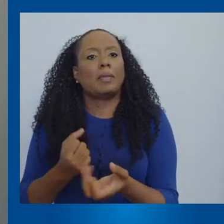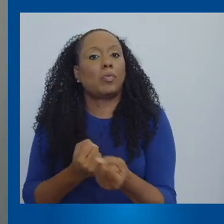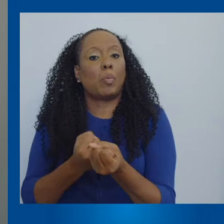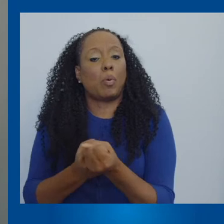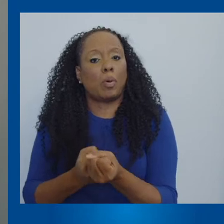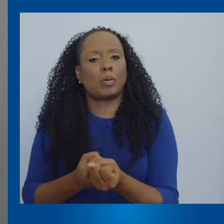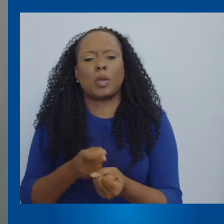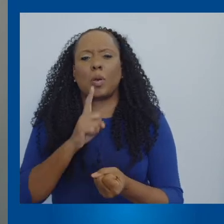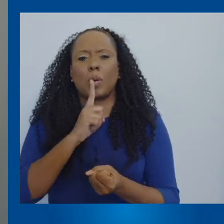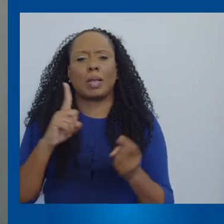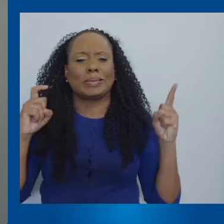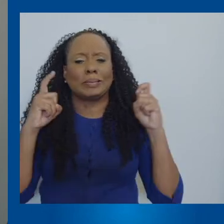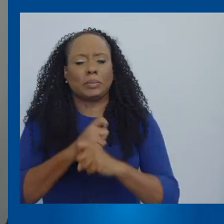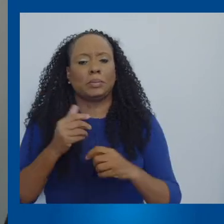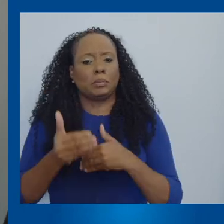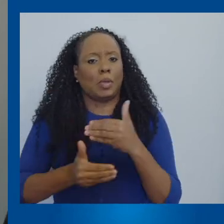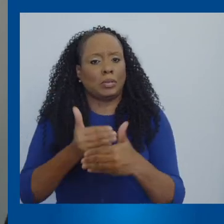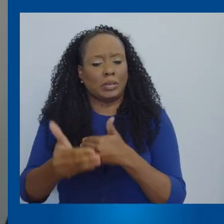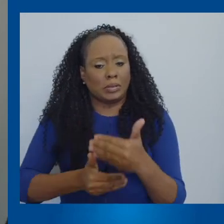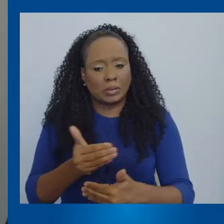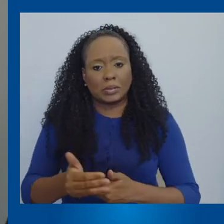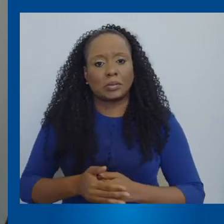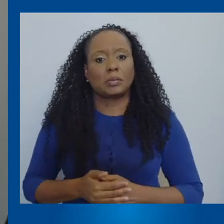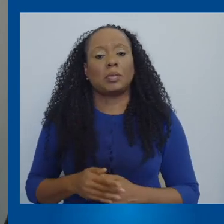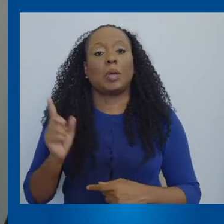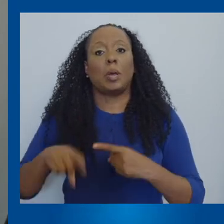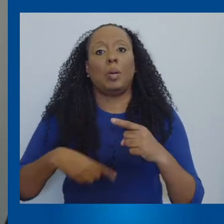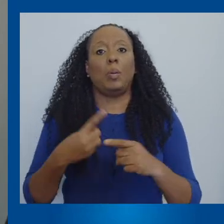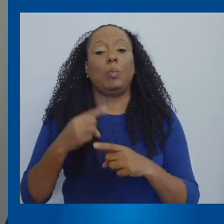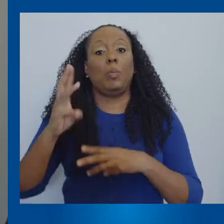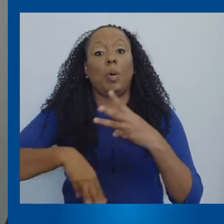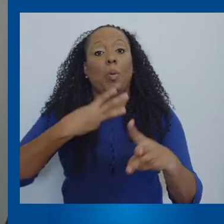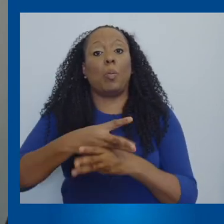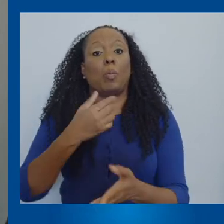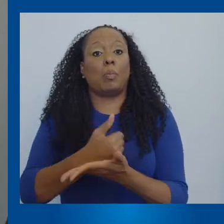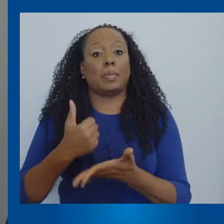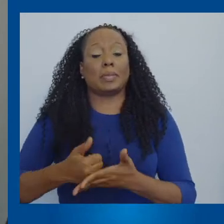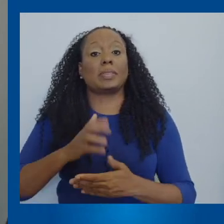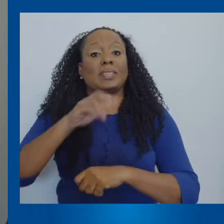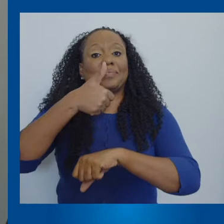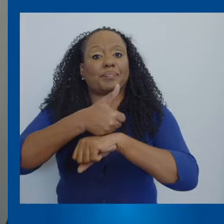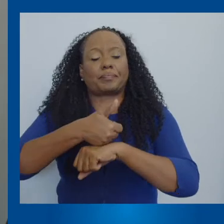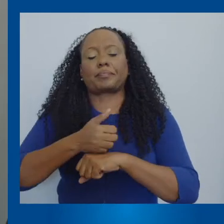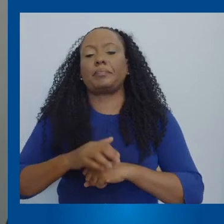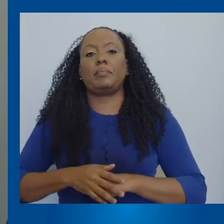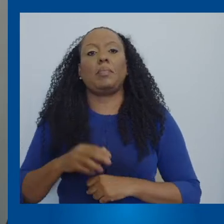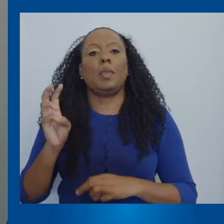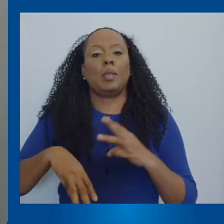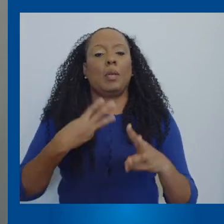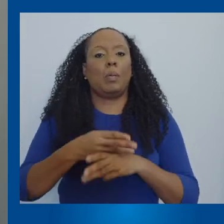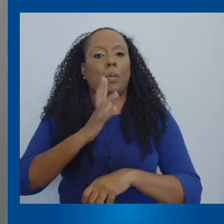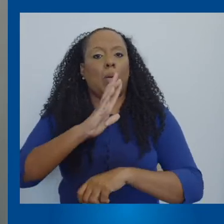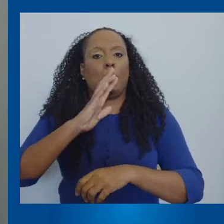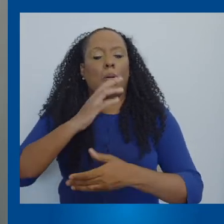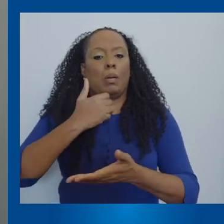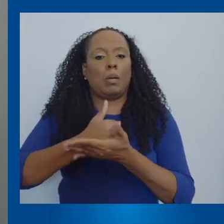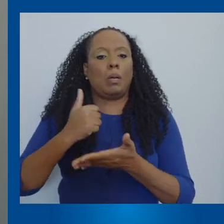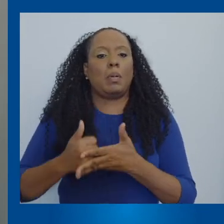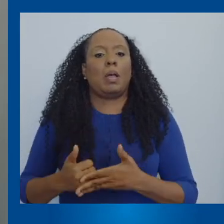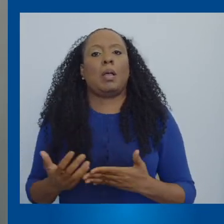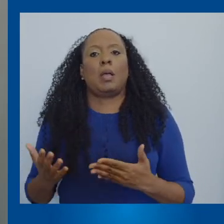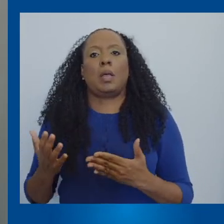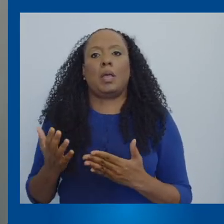quite frankly, I think that when the World Bank was established, it was the World Bank to reconstruct and develop after World War